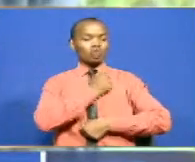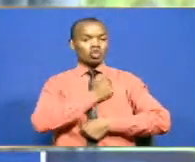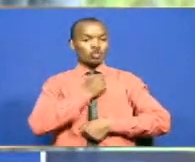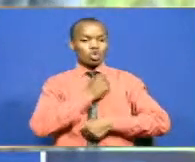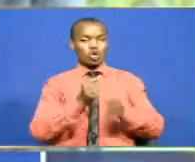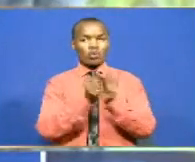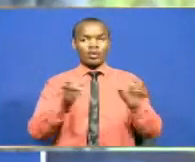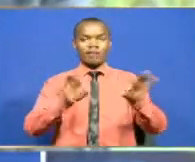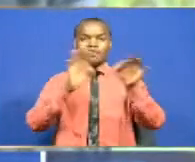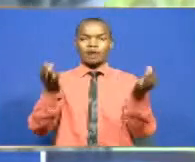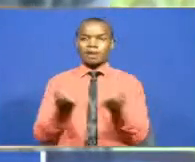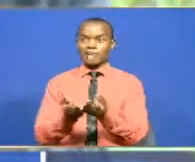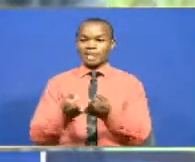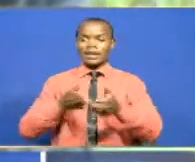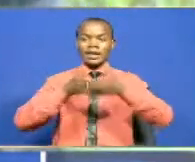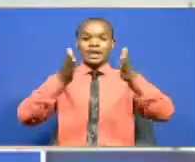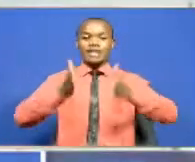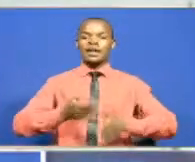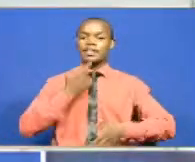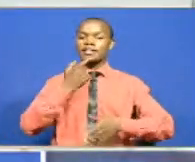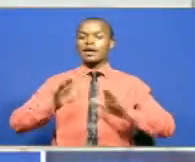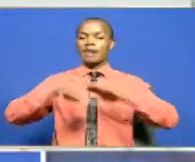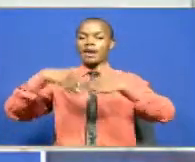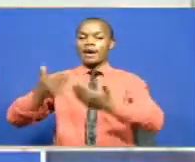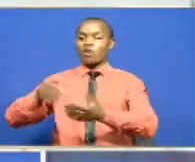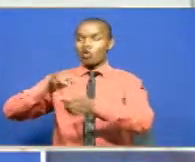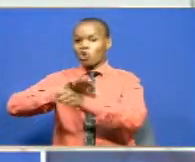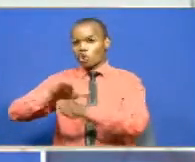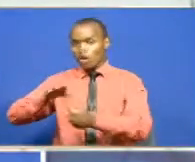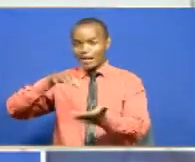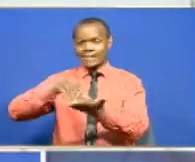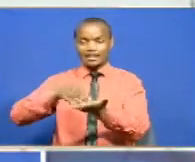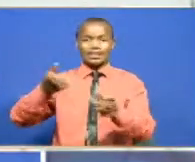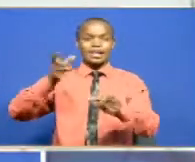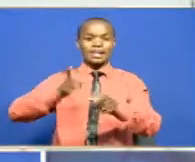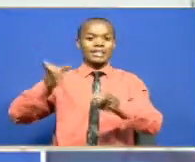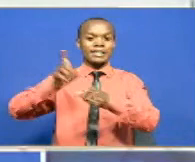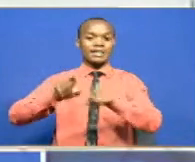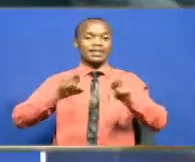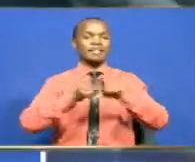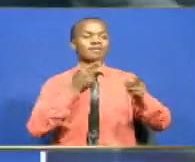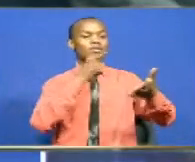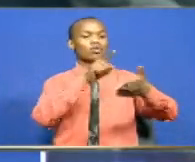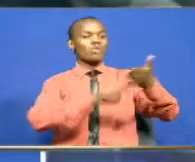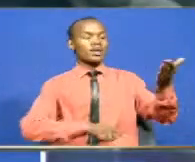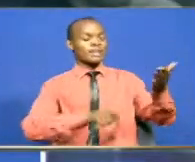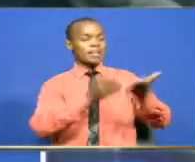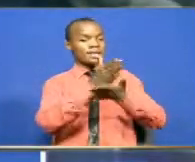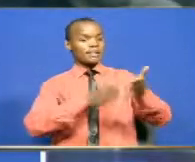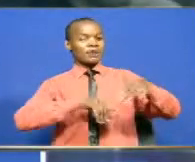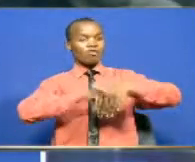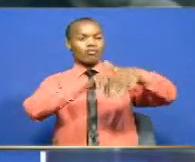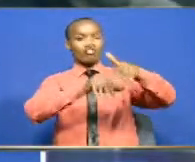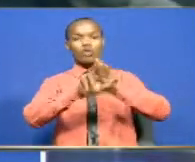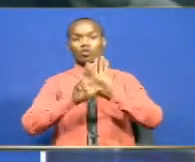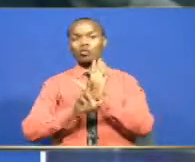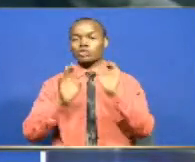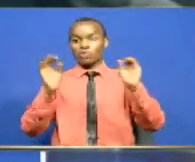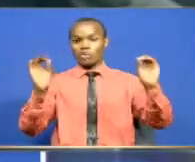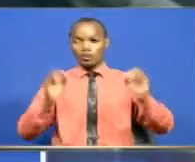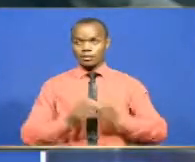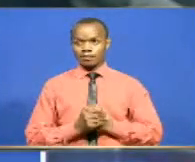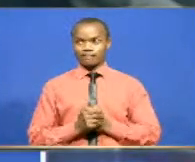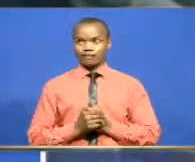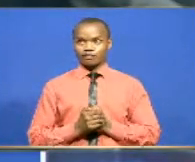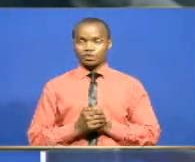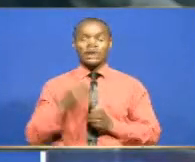increasing cases of COVID-19 in the county as they warned of more stringent measures. So it's a sad day as a Nakuru County